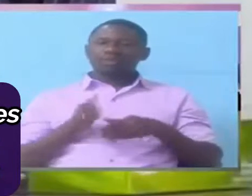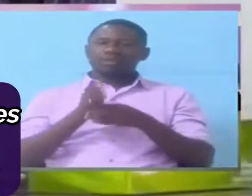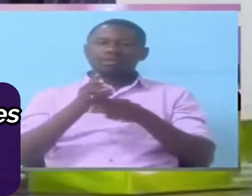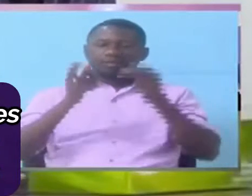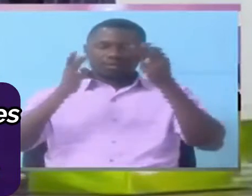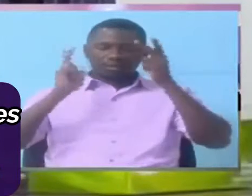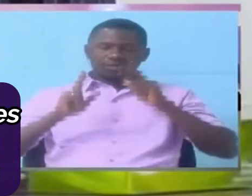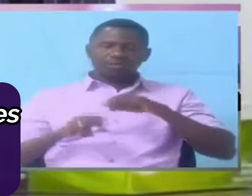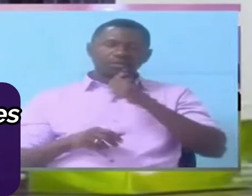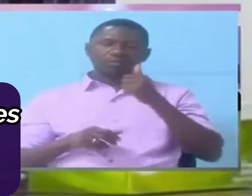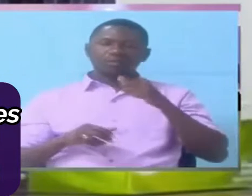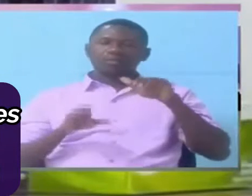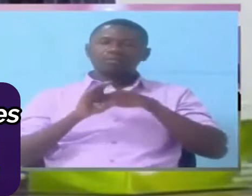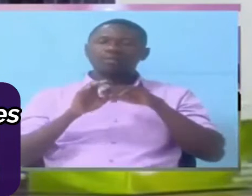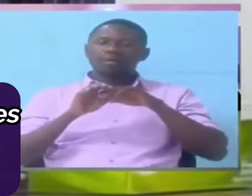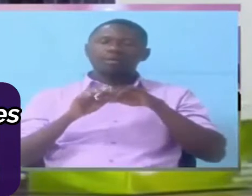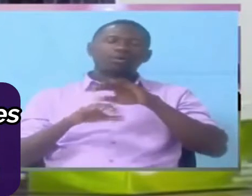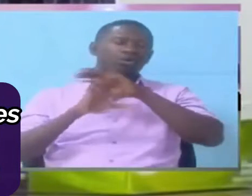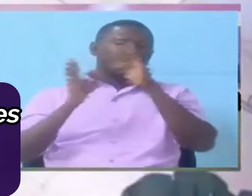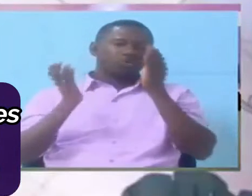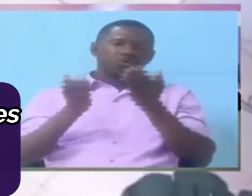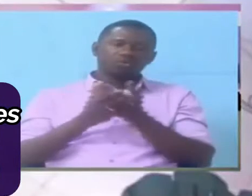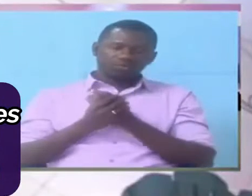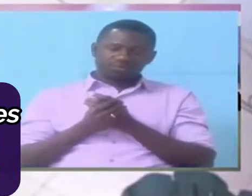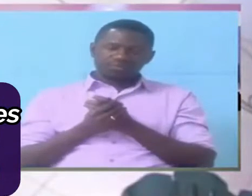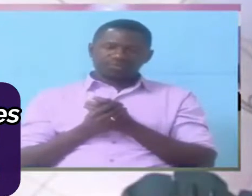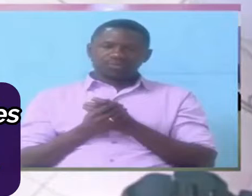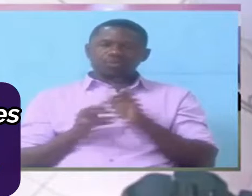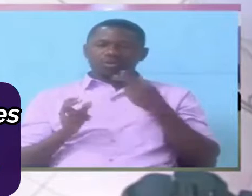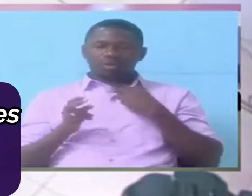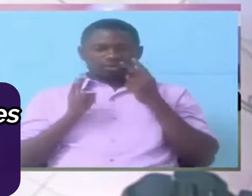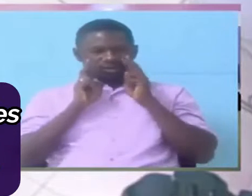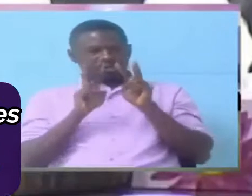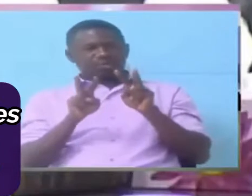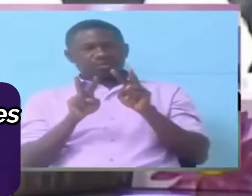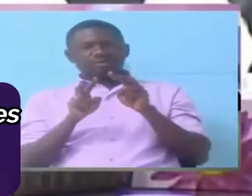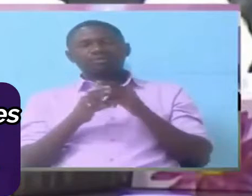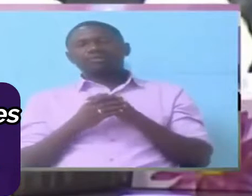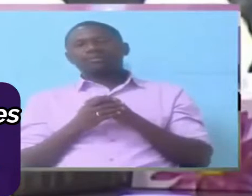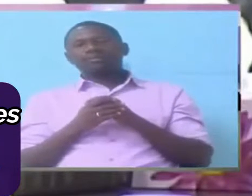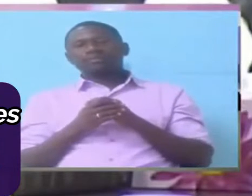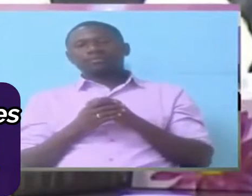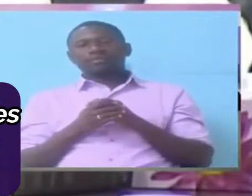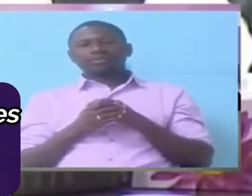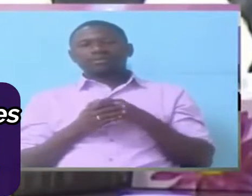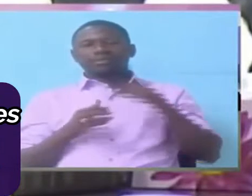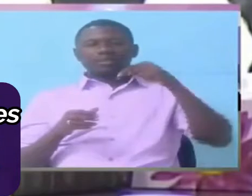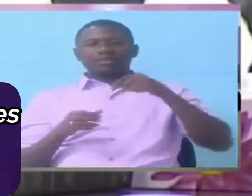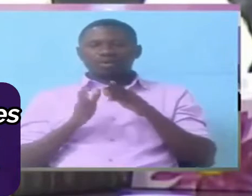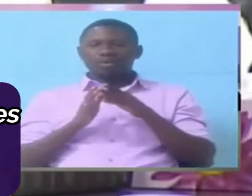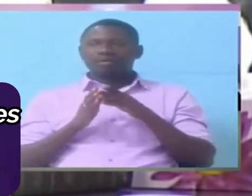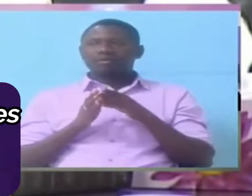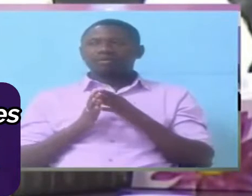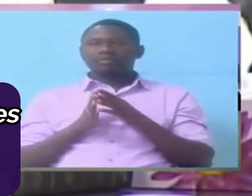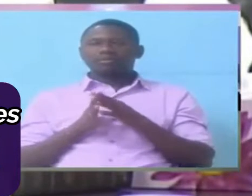Molbe. Lead council and his team. Dela Jeroto. What? How I see things. Nino. This kind of